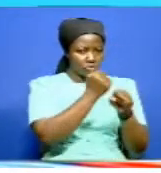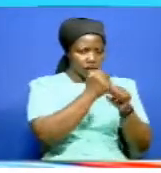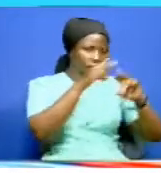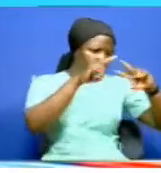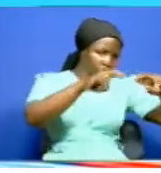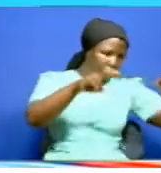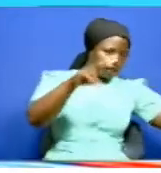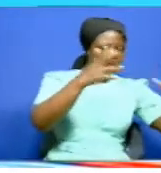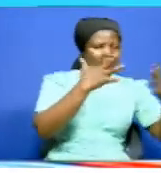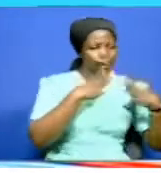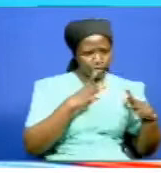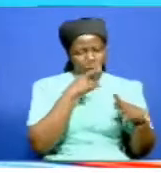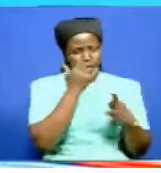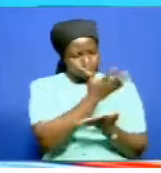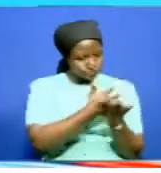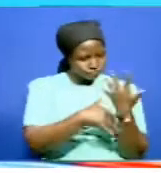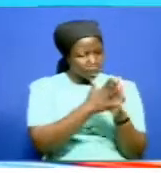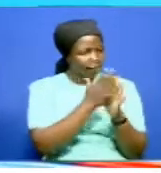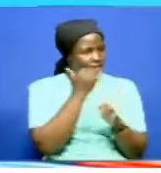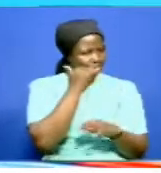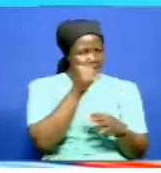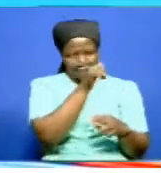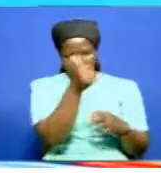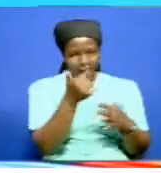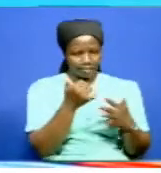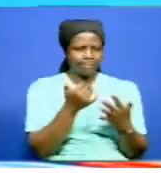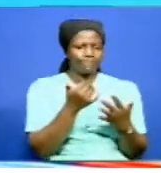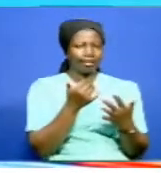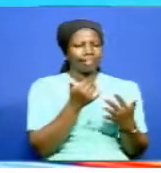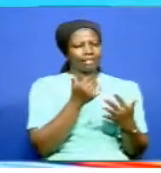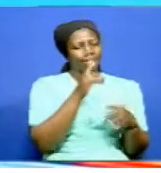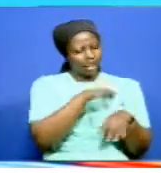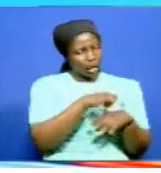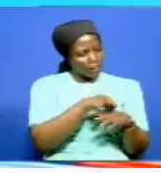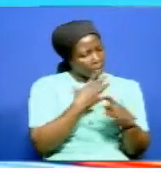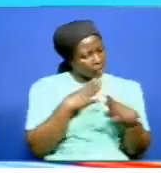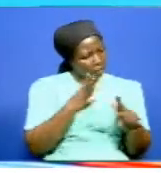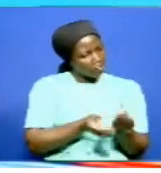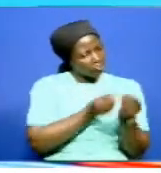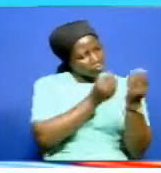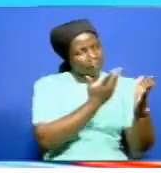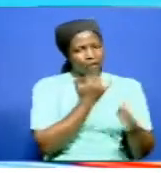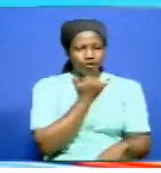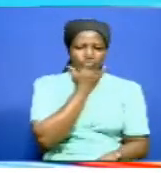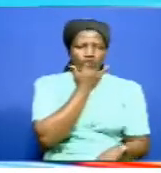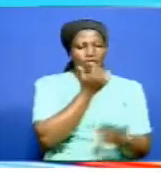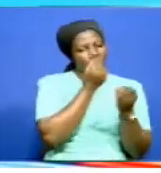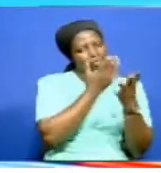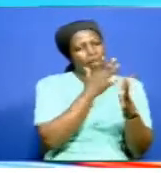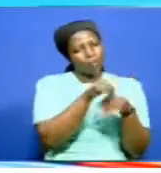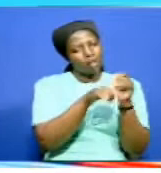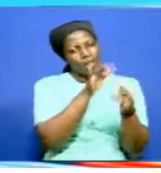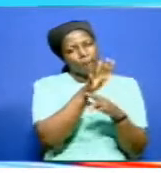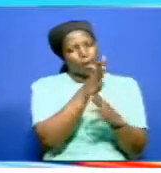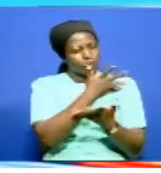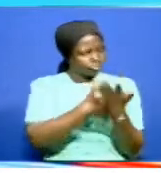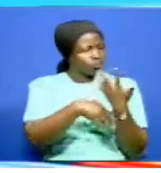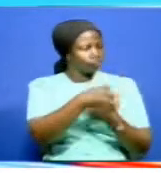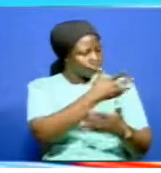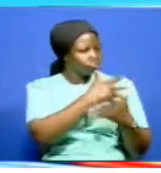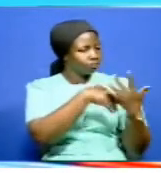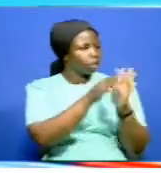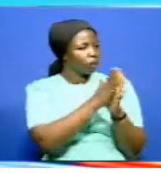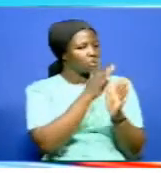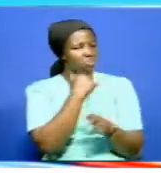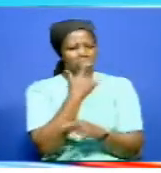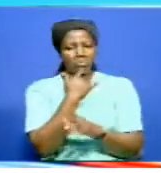tracing, people actually giving out wrong information in regards to their contact. How are you ensuring